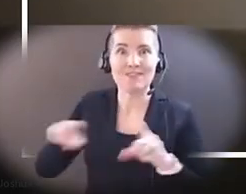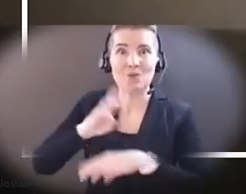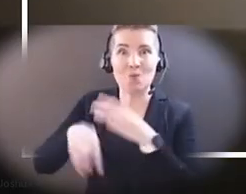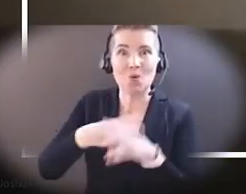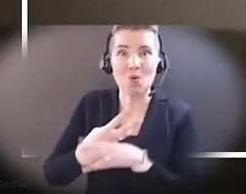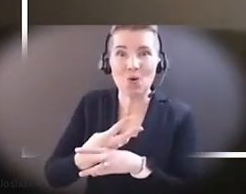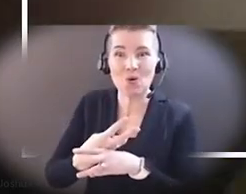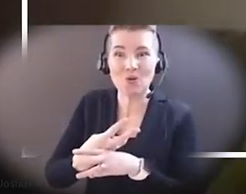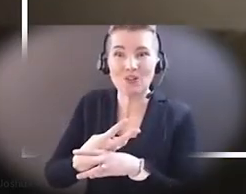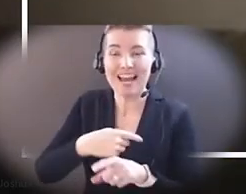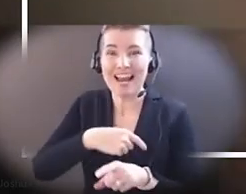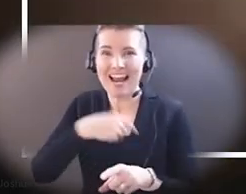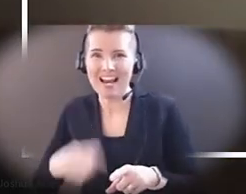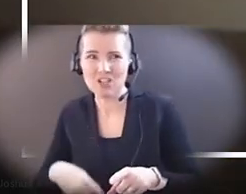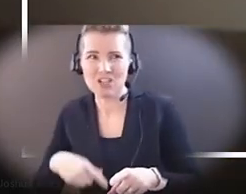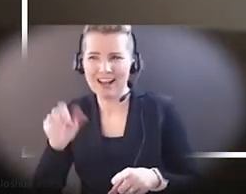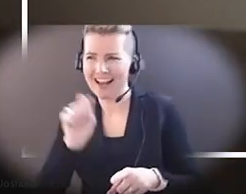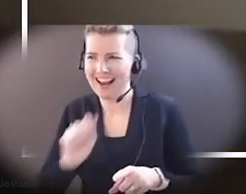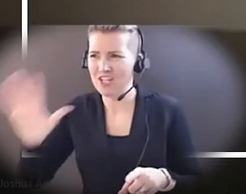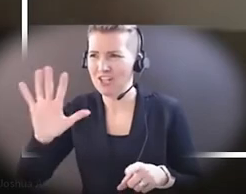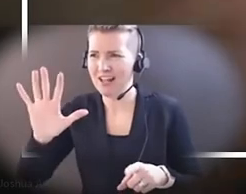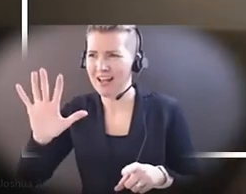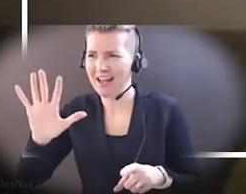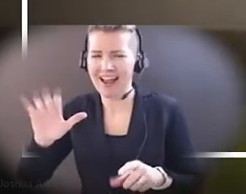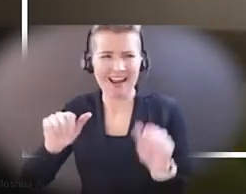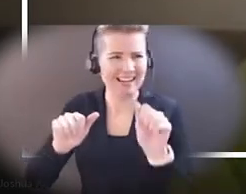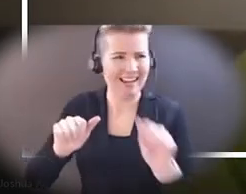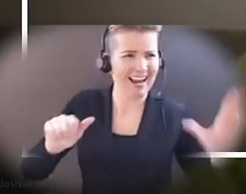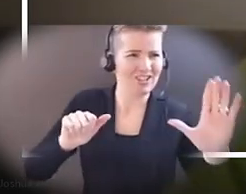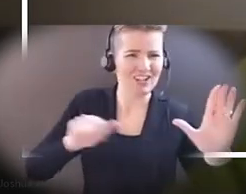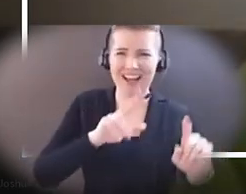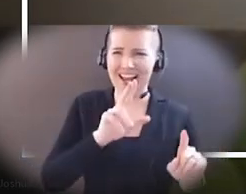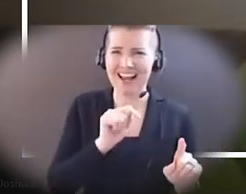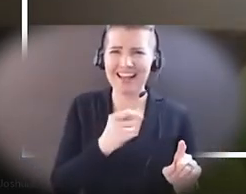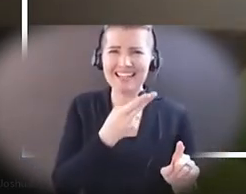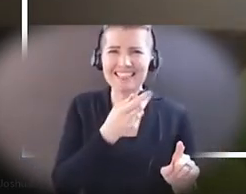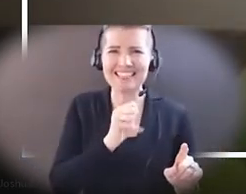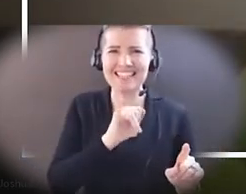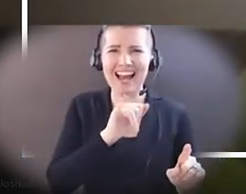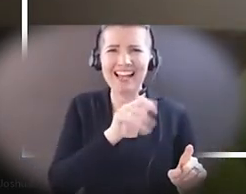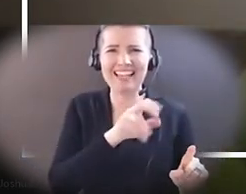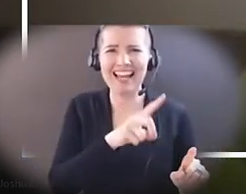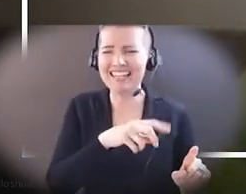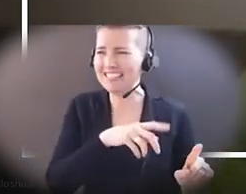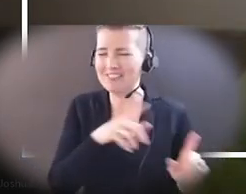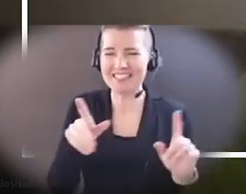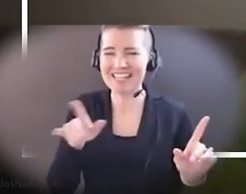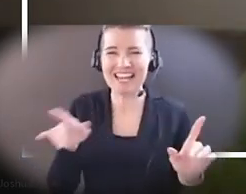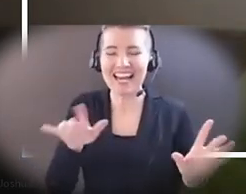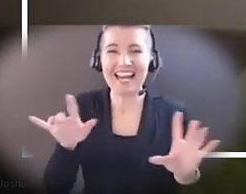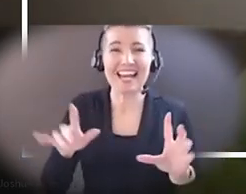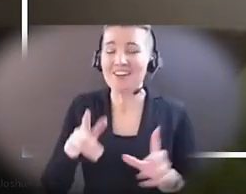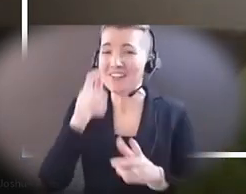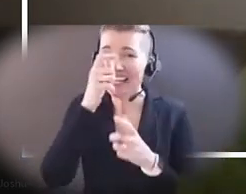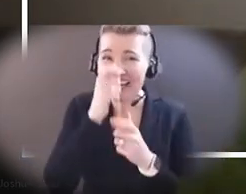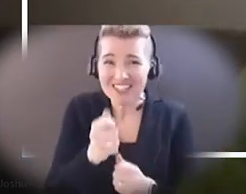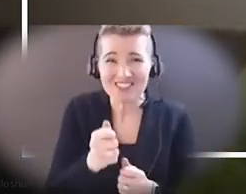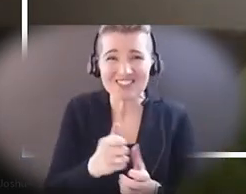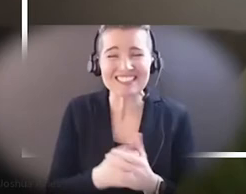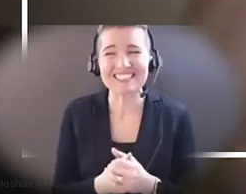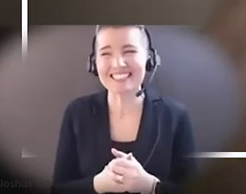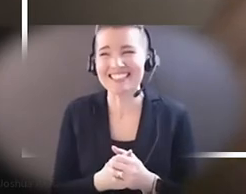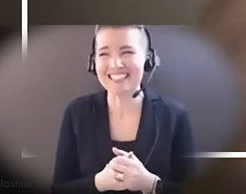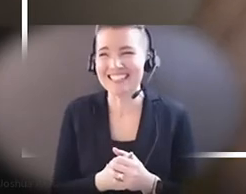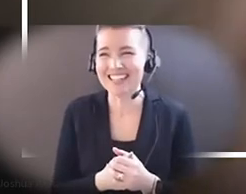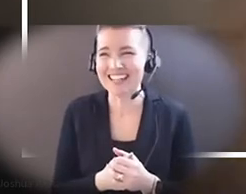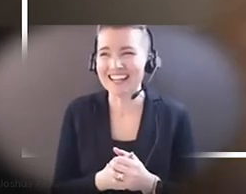Thailand, and it's another type of Asia back in Thailand too. So it was super interesting. And yeah,